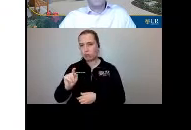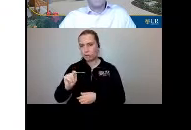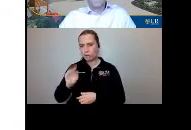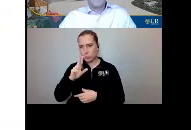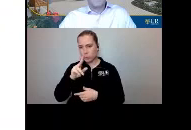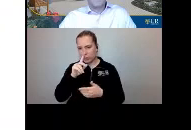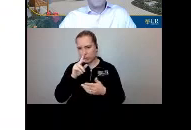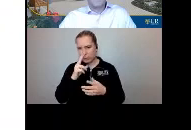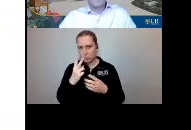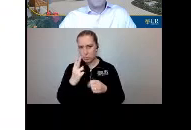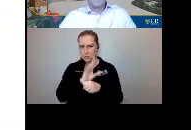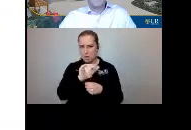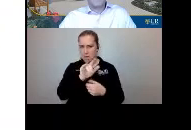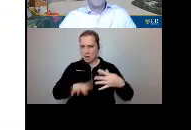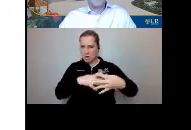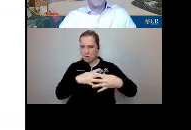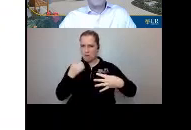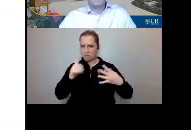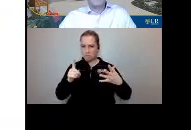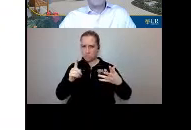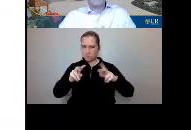scope of this study, but there are very